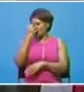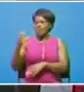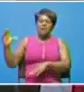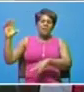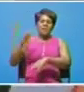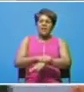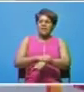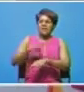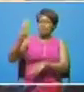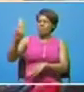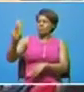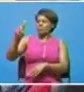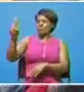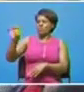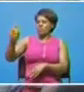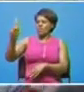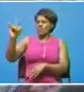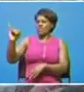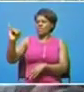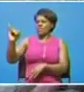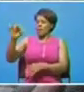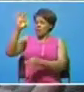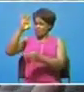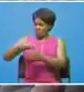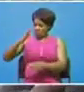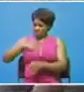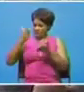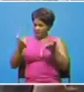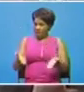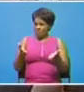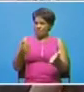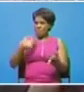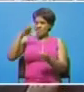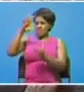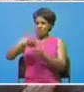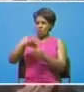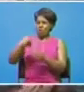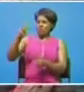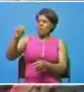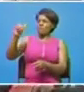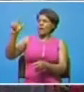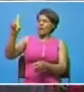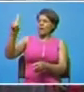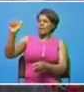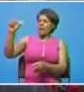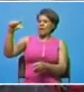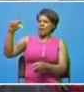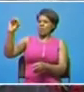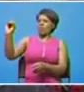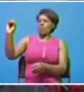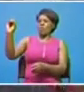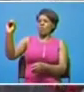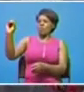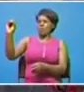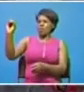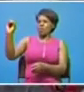NASA Buzeki! Ningekuwa na kura yangu hapa, nimempigia Mandago. Thank you.